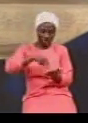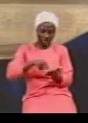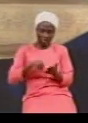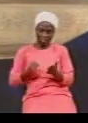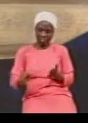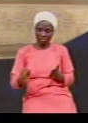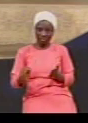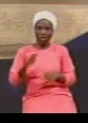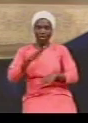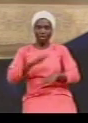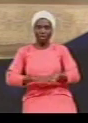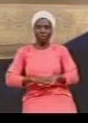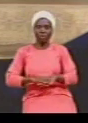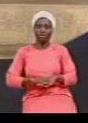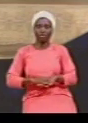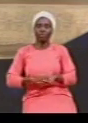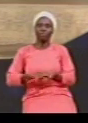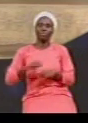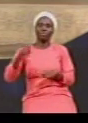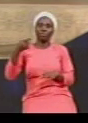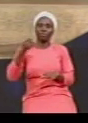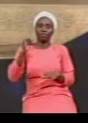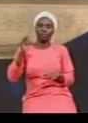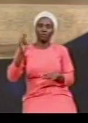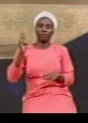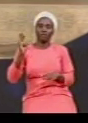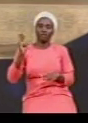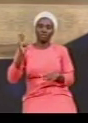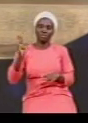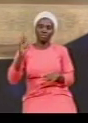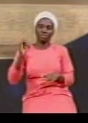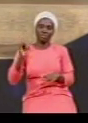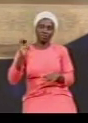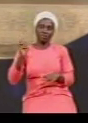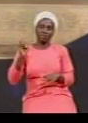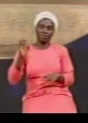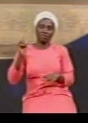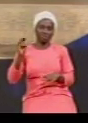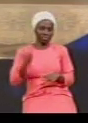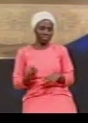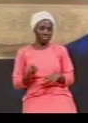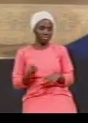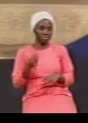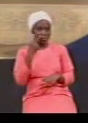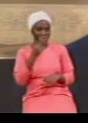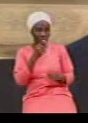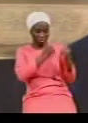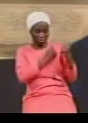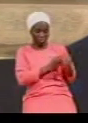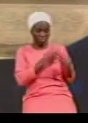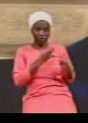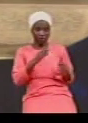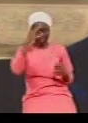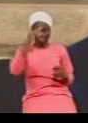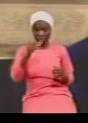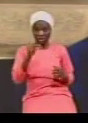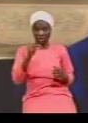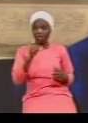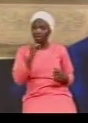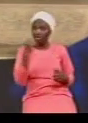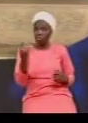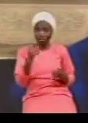Gibeon. Look at the courage of the man. That not just to conquer the Canaanites,